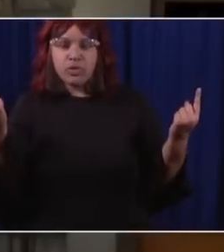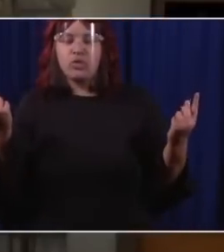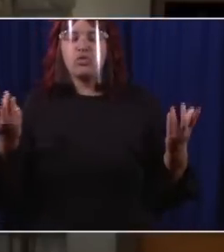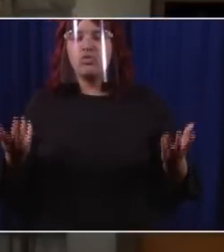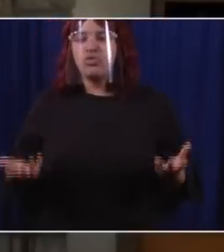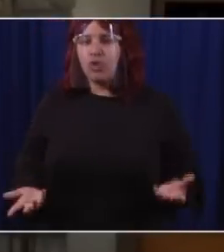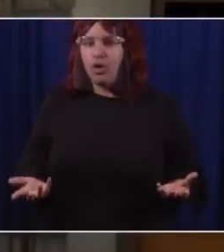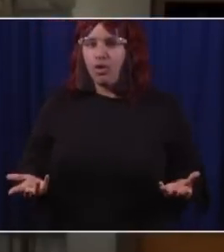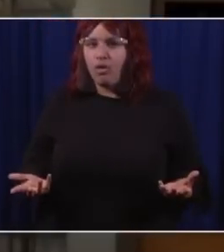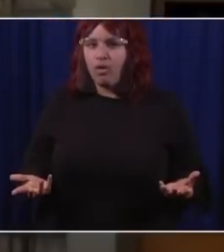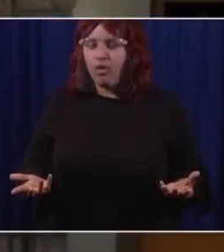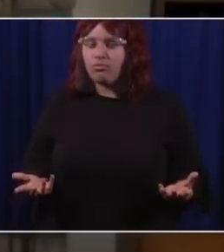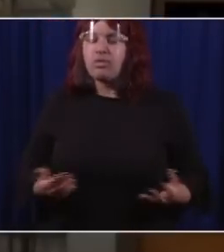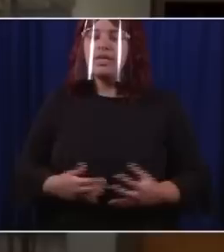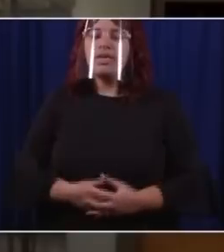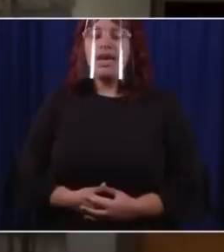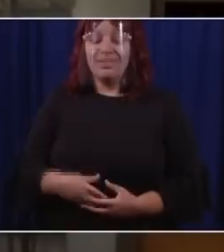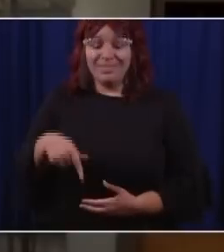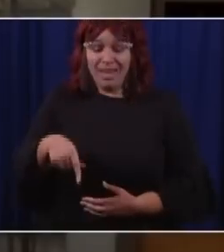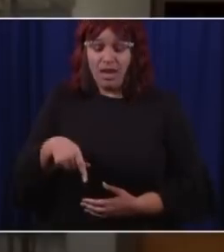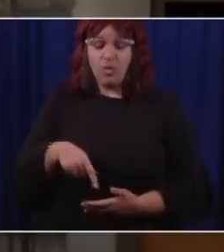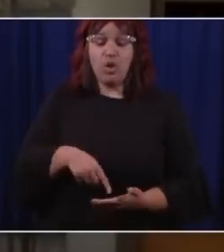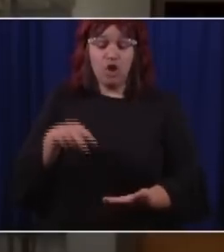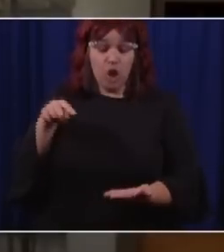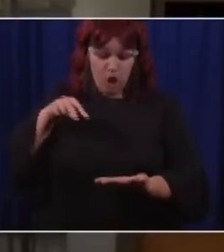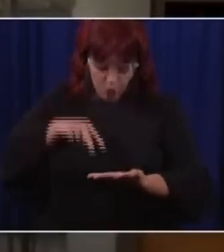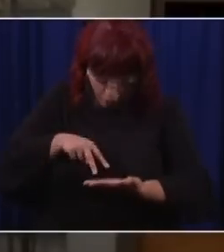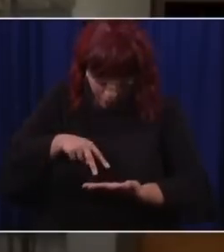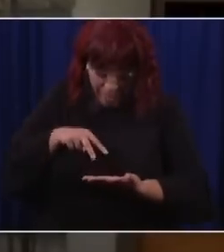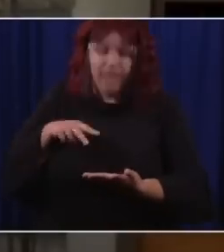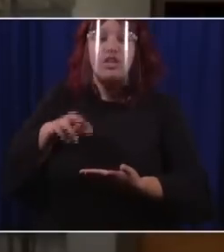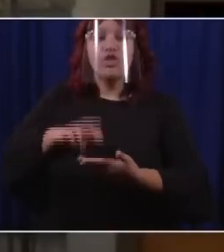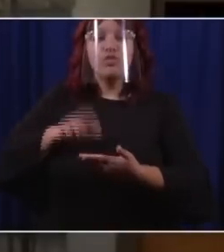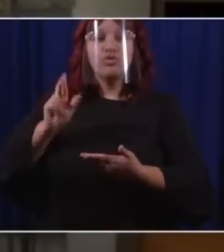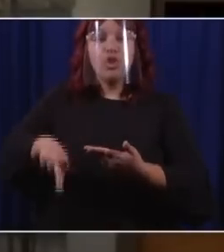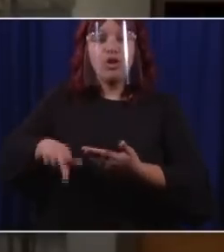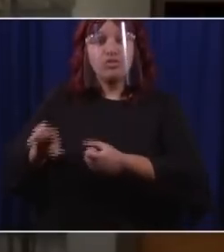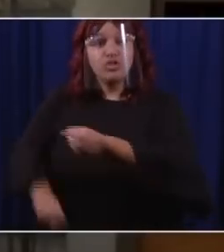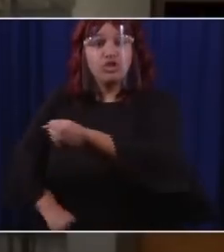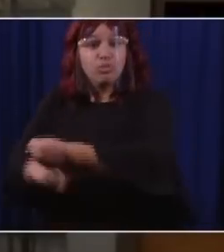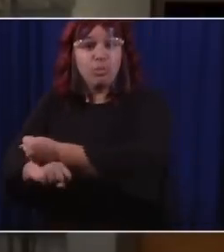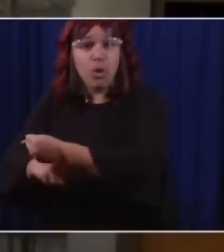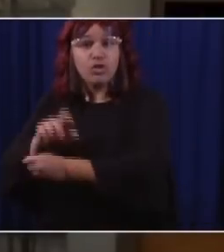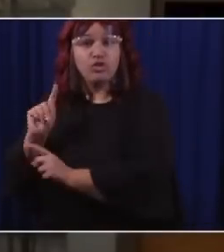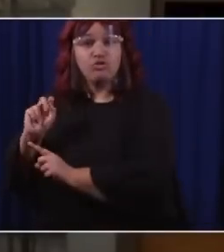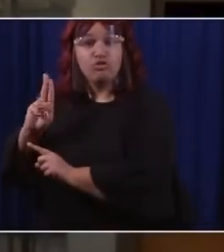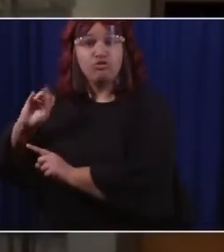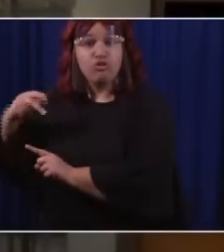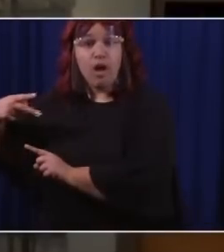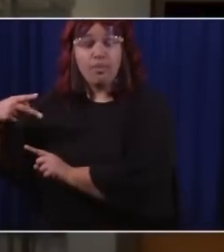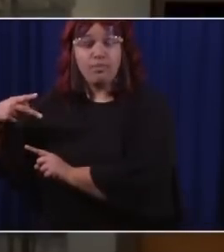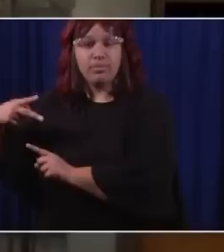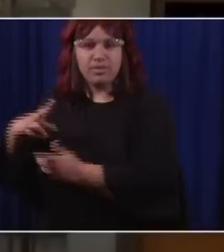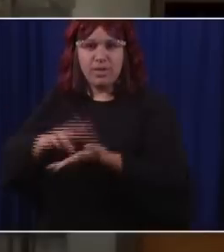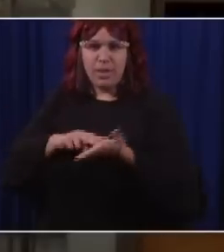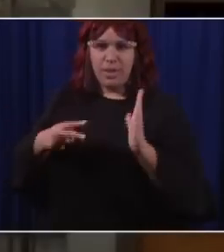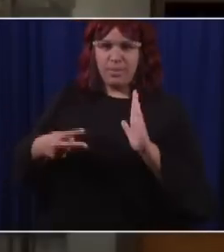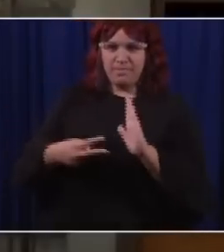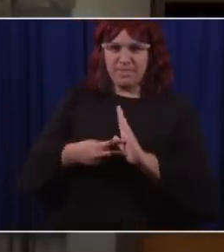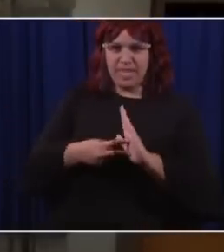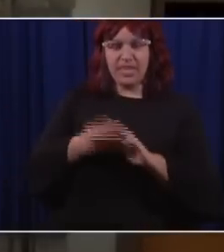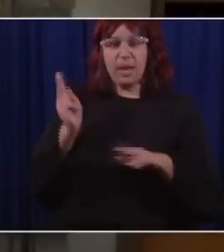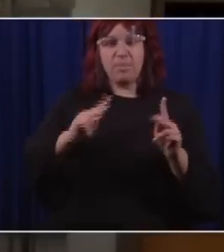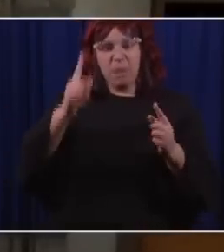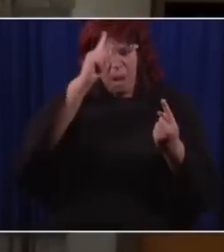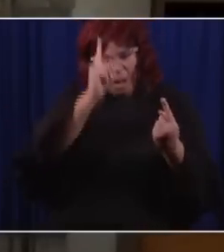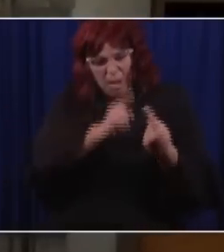a repudiation by Ohioans of you and the approach you've taken and the requests you've made as governor? Well, that would